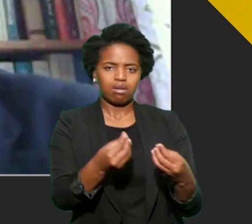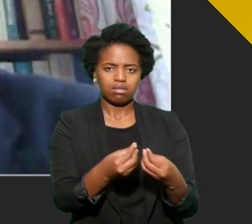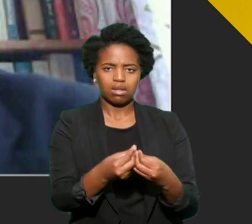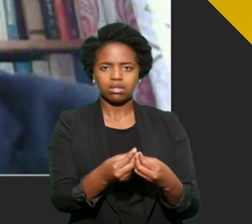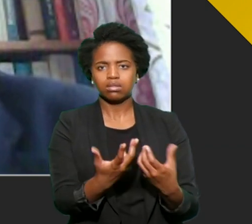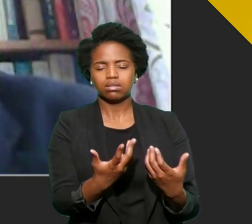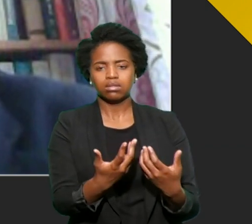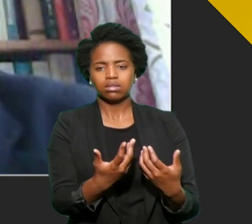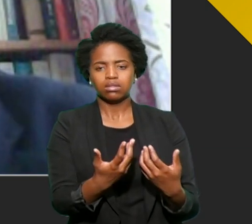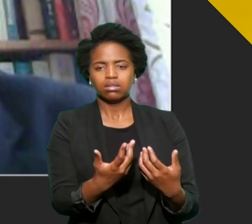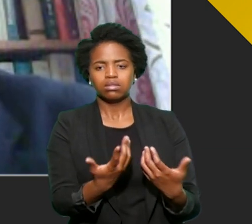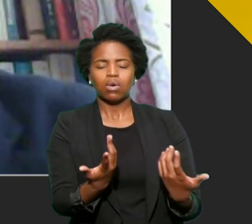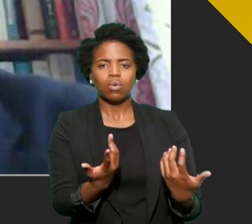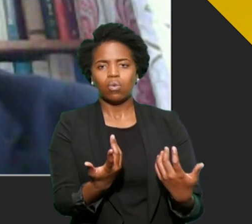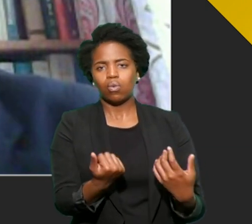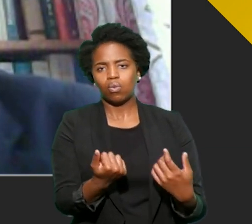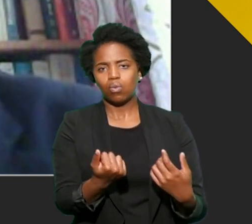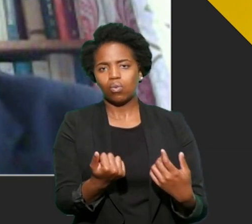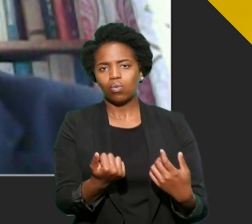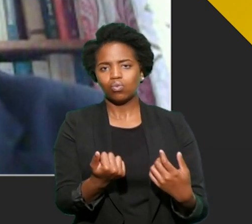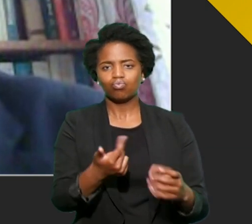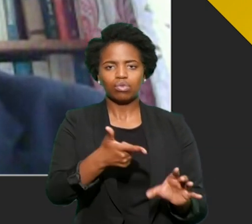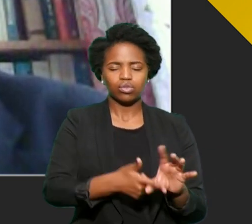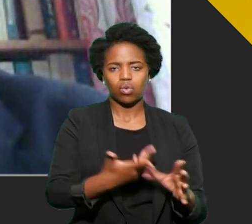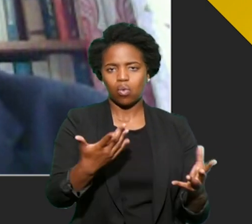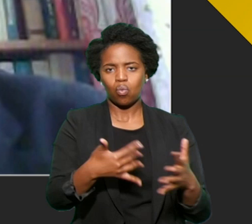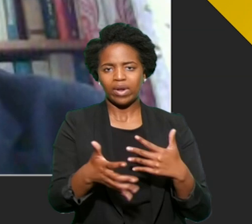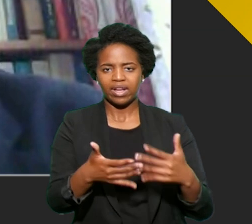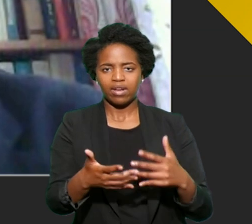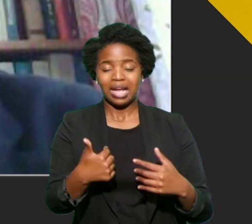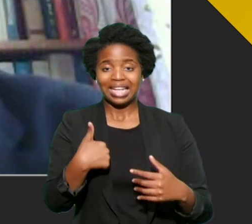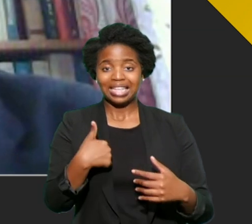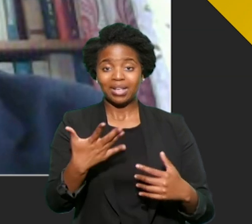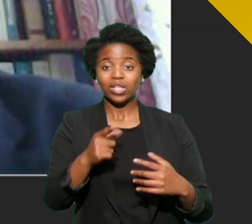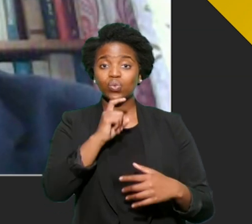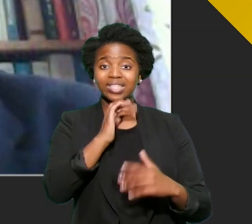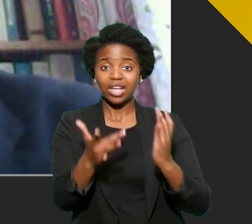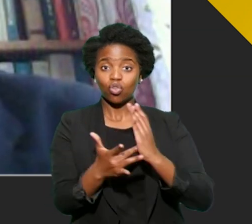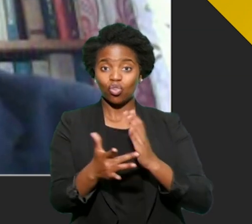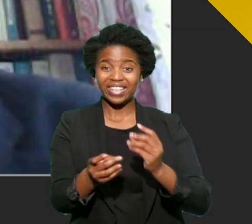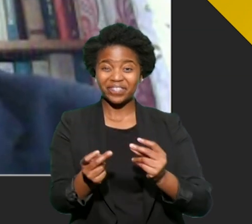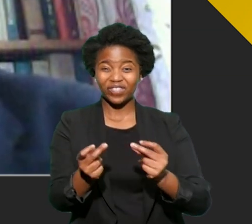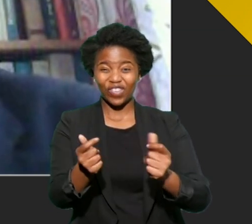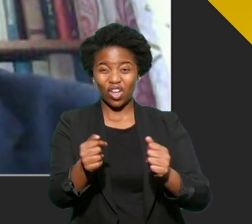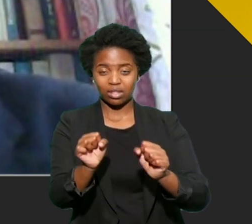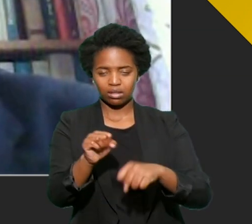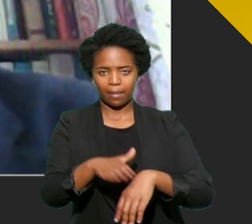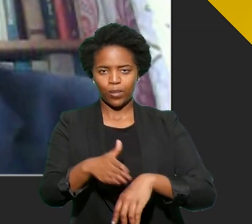and the base station, down to 1 millisecond, which means if you are in